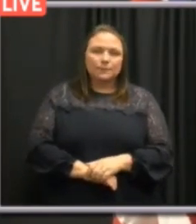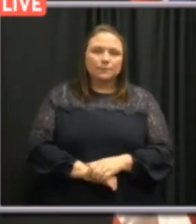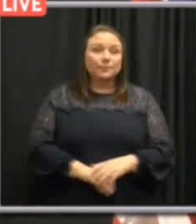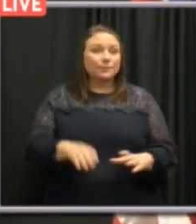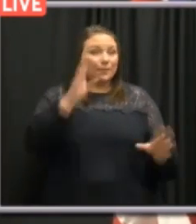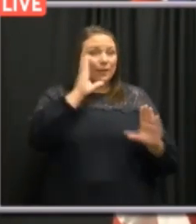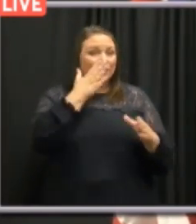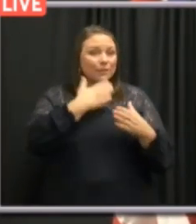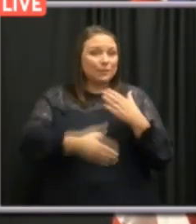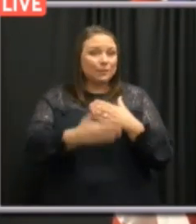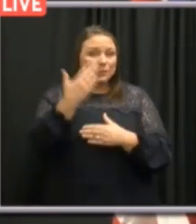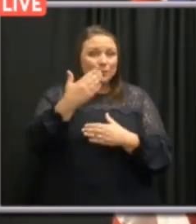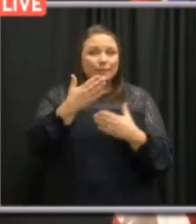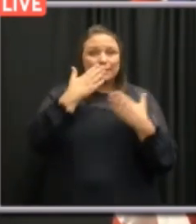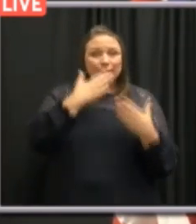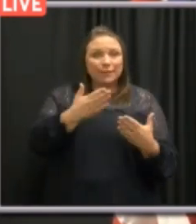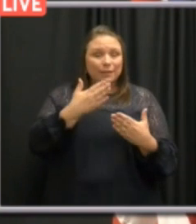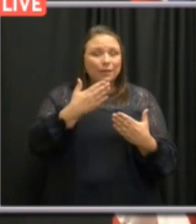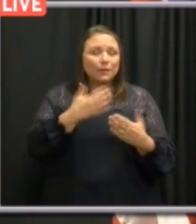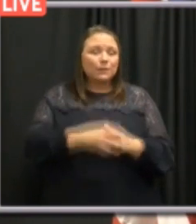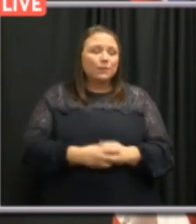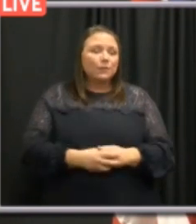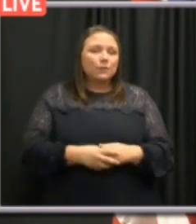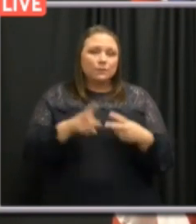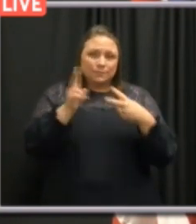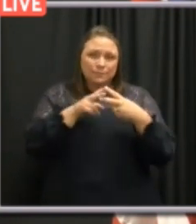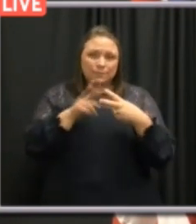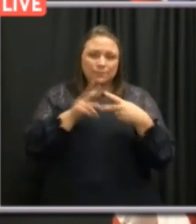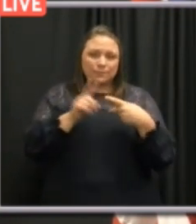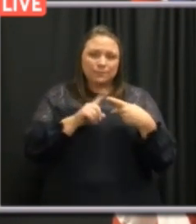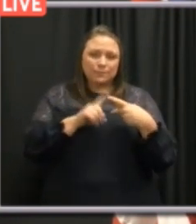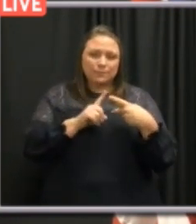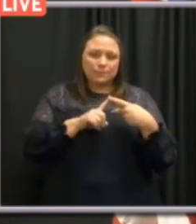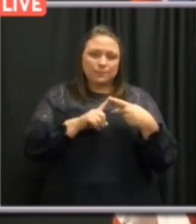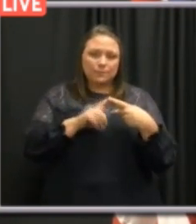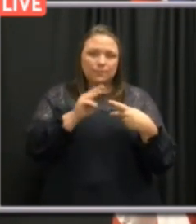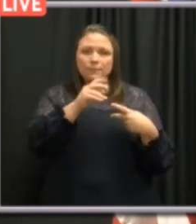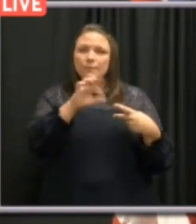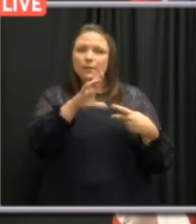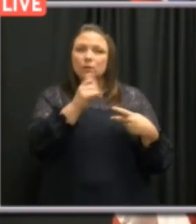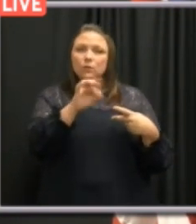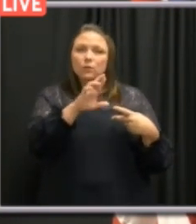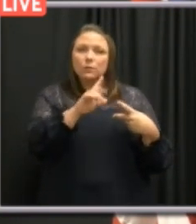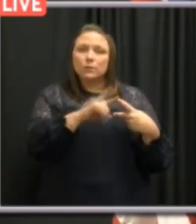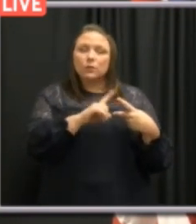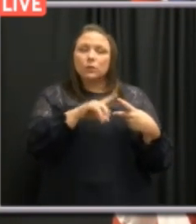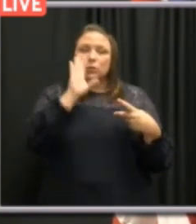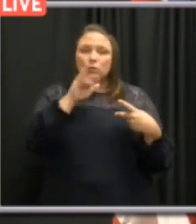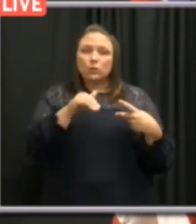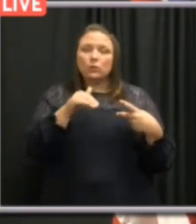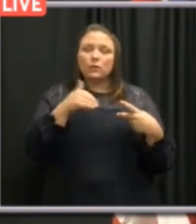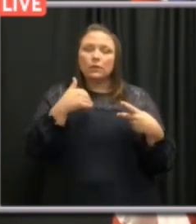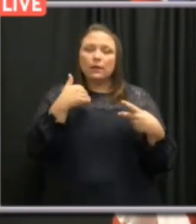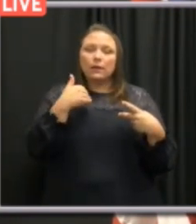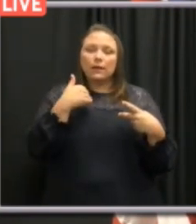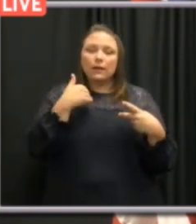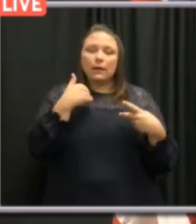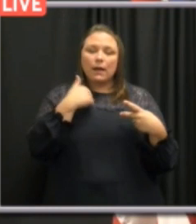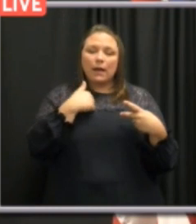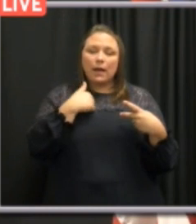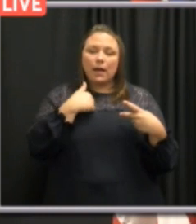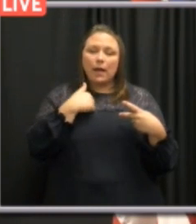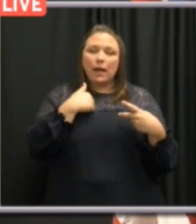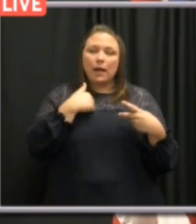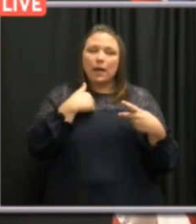Hi, good morning. Thank you for taking my questions. Two questions. The first to Mayor Cooper. We know that there's a